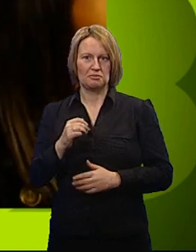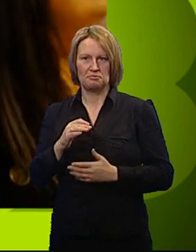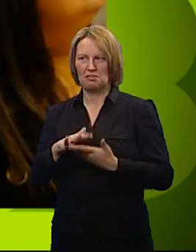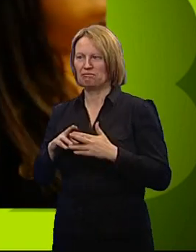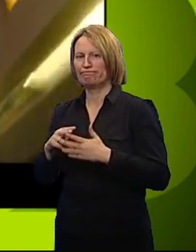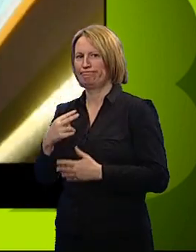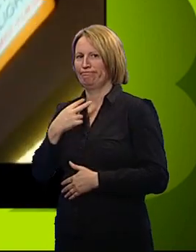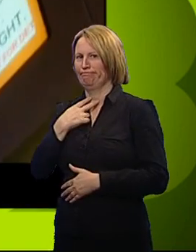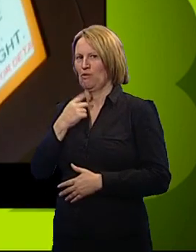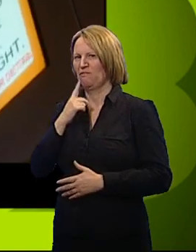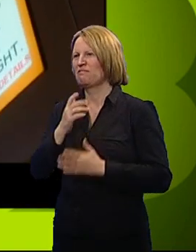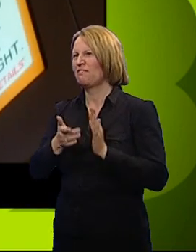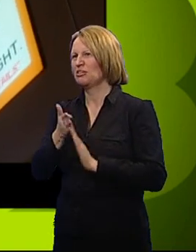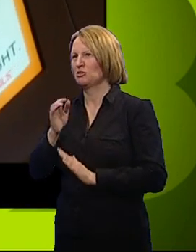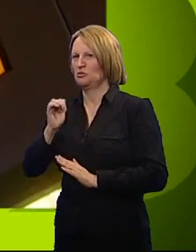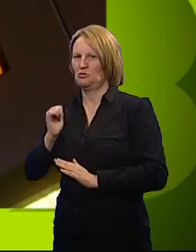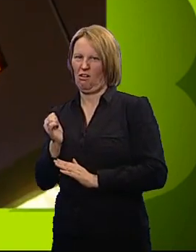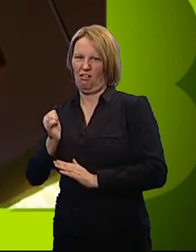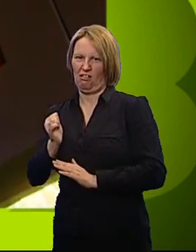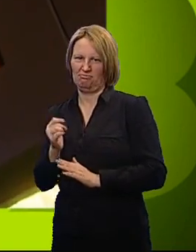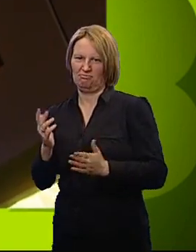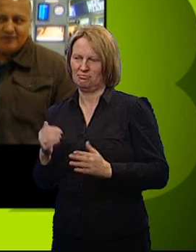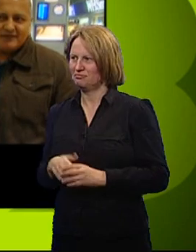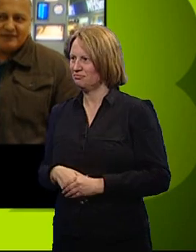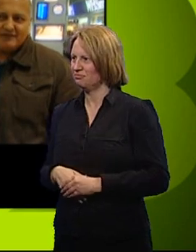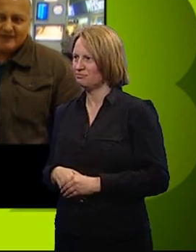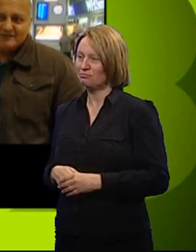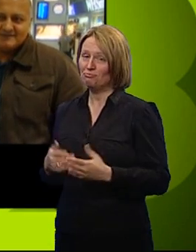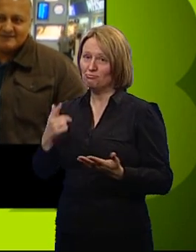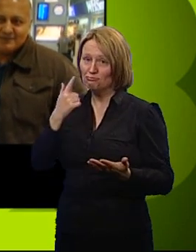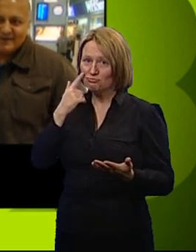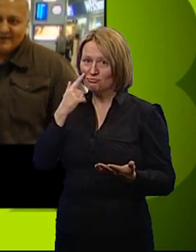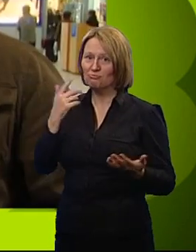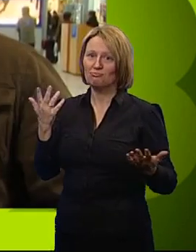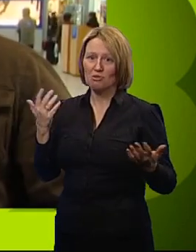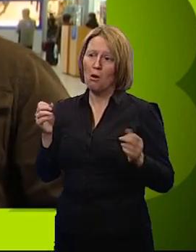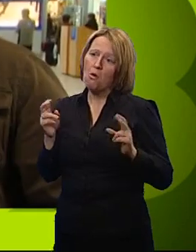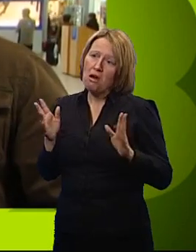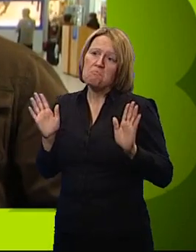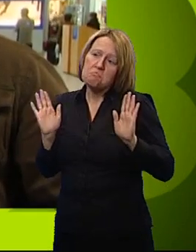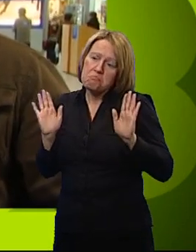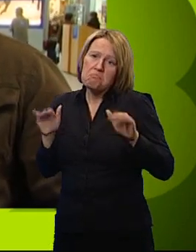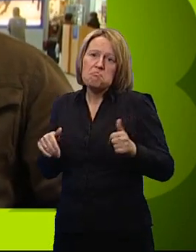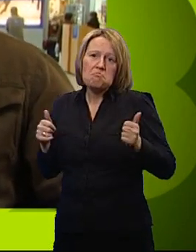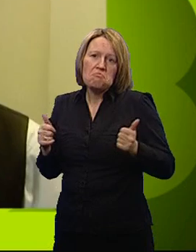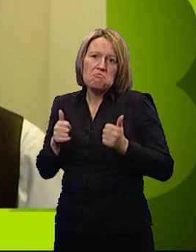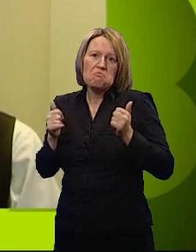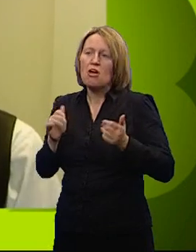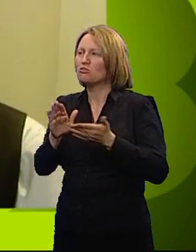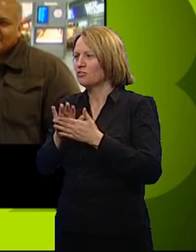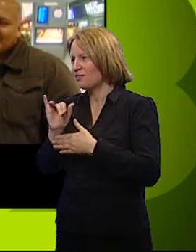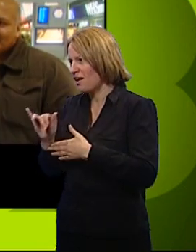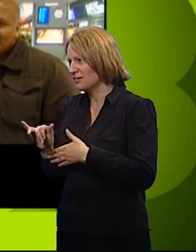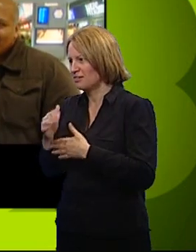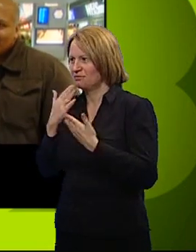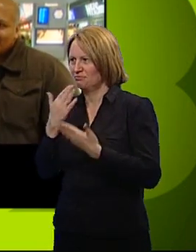our parents were a bit disappointed when they found out we were going to Scotland. I'm all right with it. I'll give it a go, see what we got. I'll give it a go, but I'm not all right with it. Enjoy your